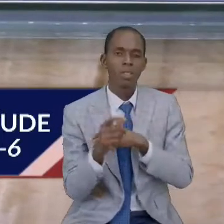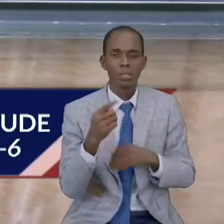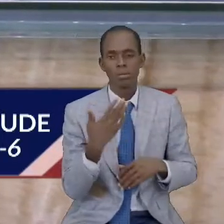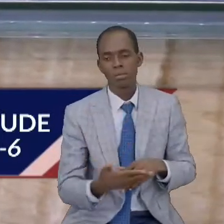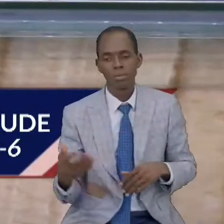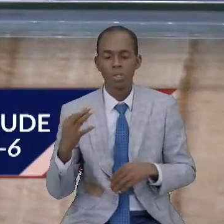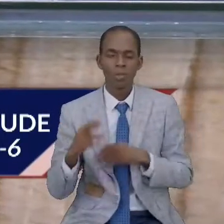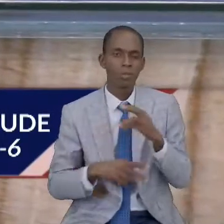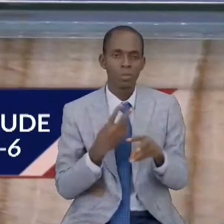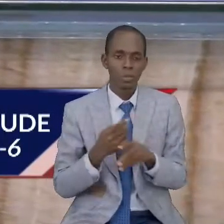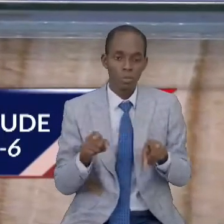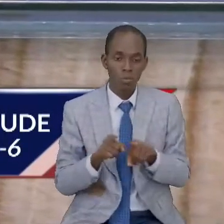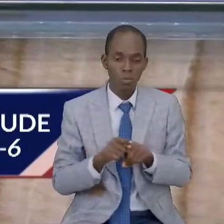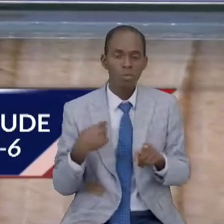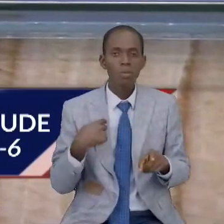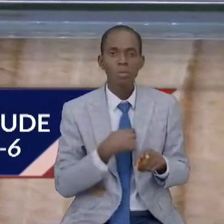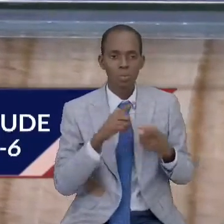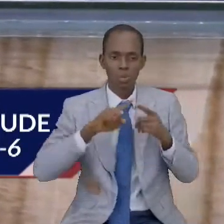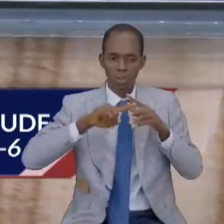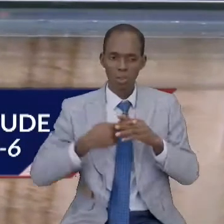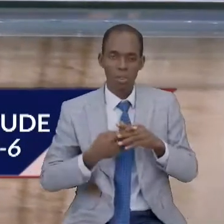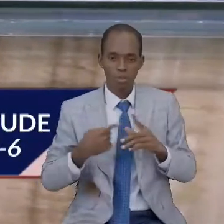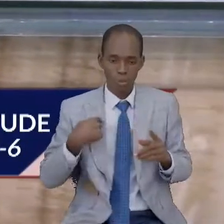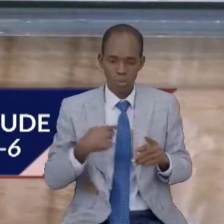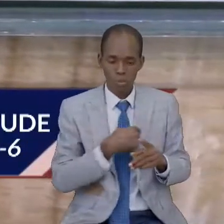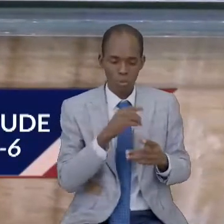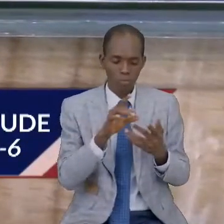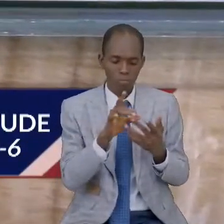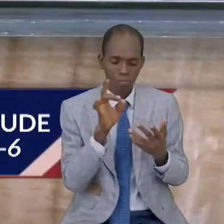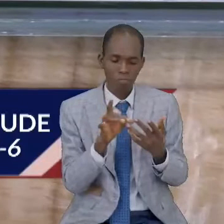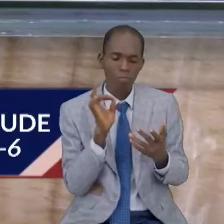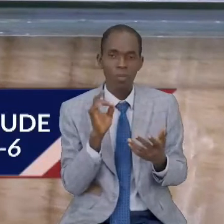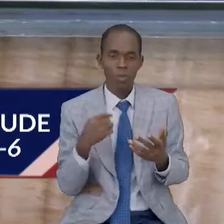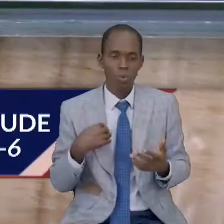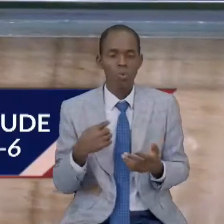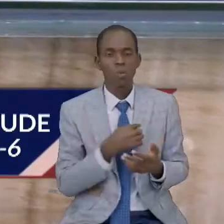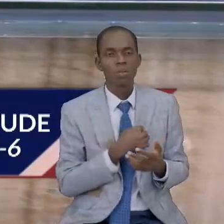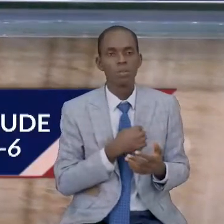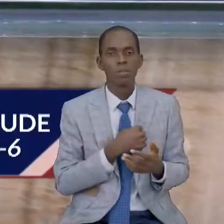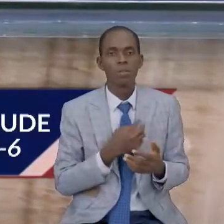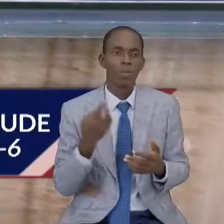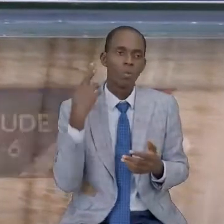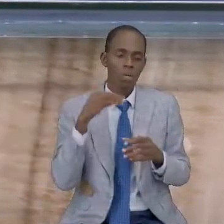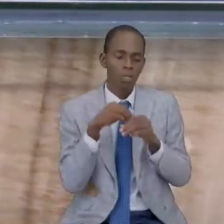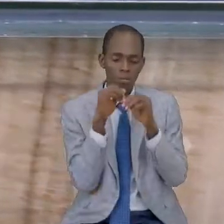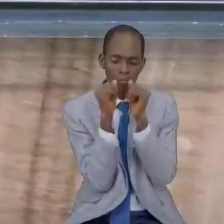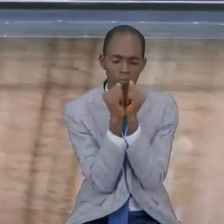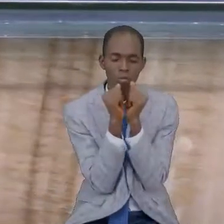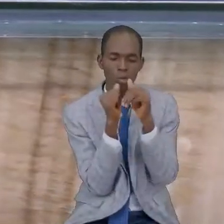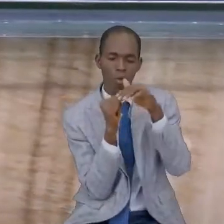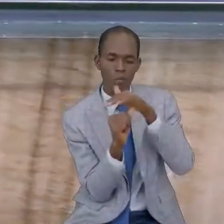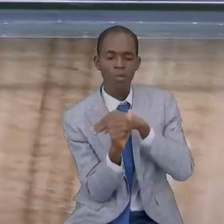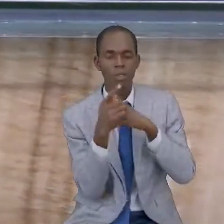the world. Even so we, to start with, we Jews, we were in bondage under